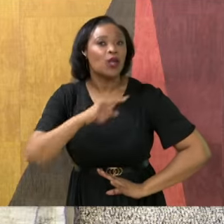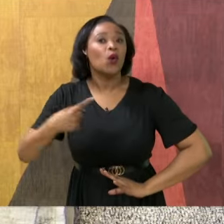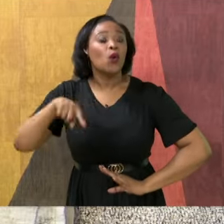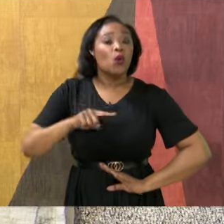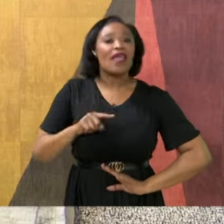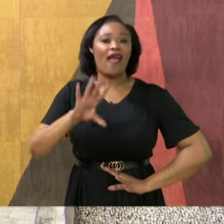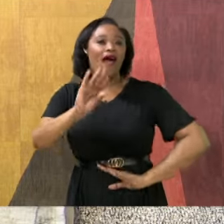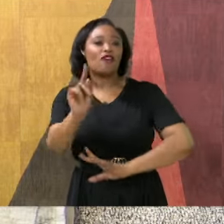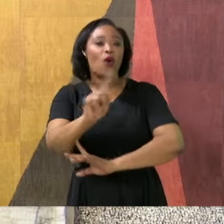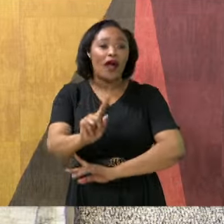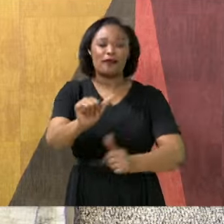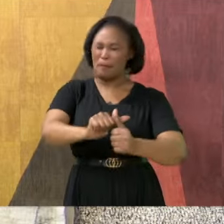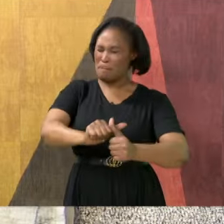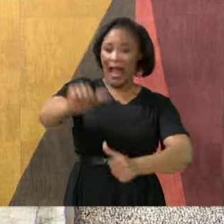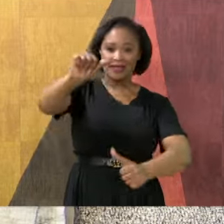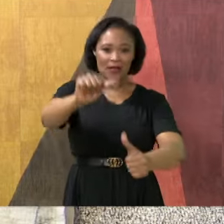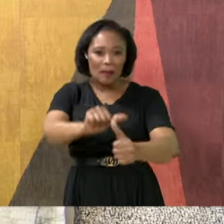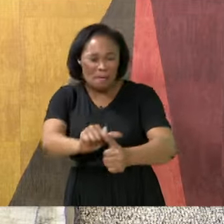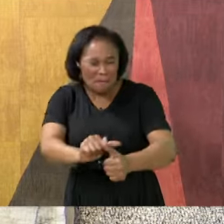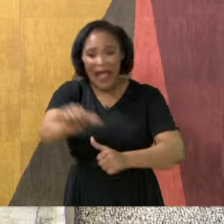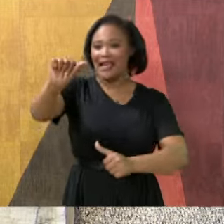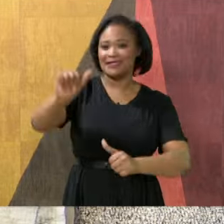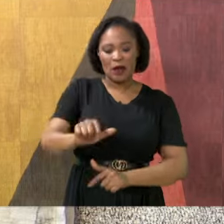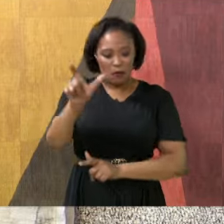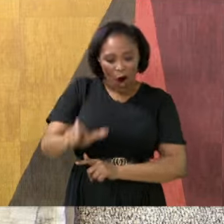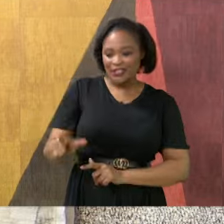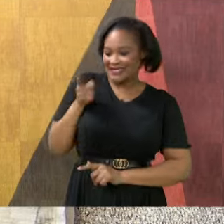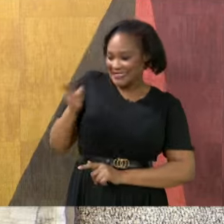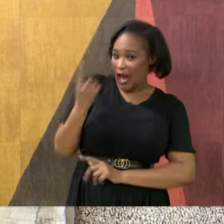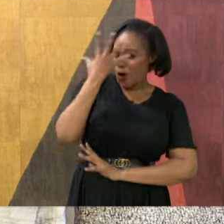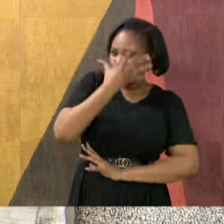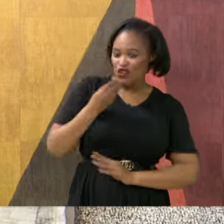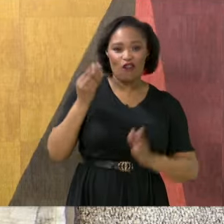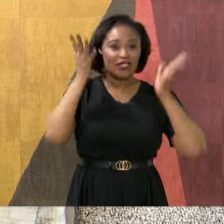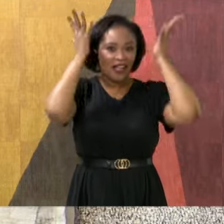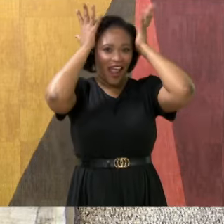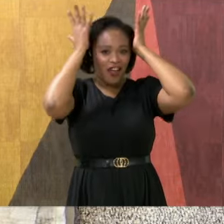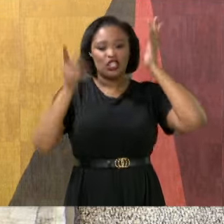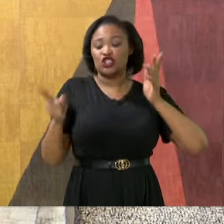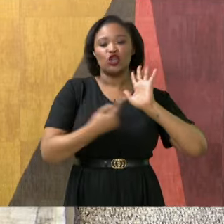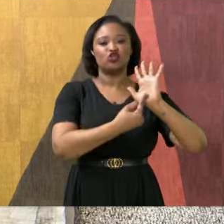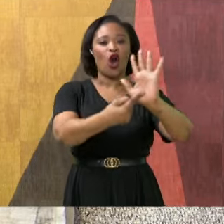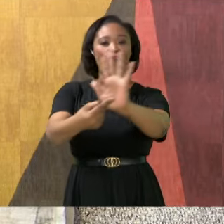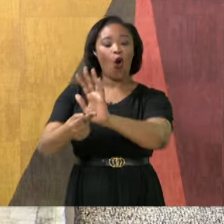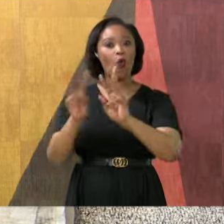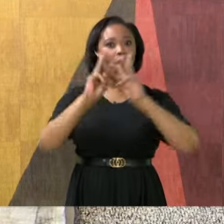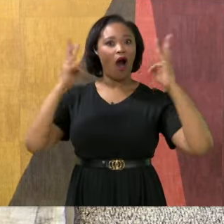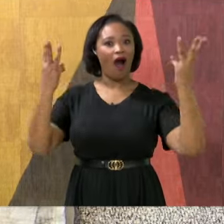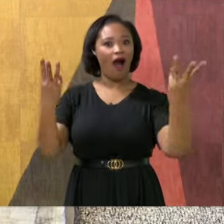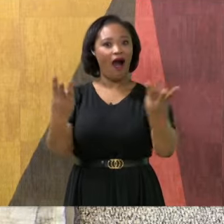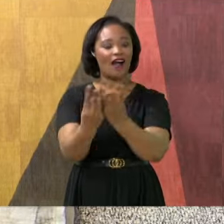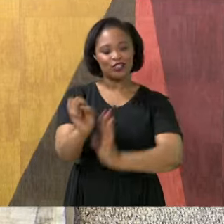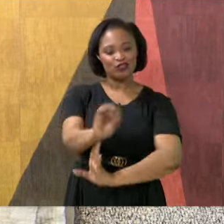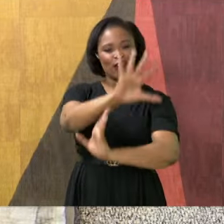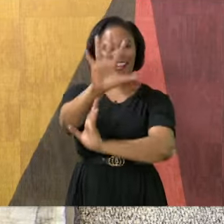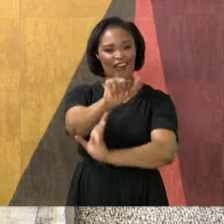represented by the best of the best. Like I said earlier on, she's going to go on and show the rest of the world what South Africa is made of. And we can be indeed